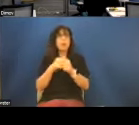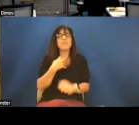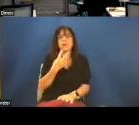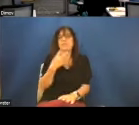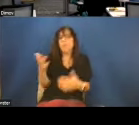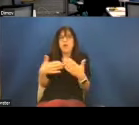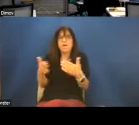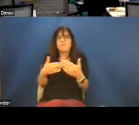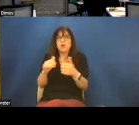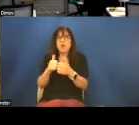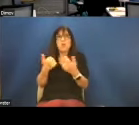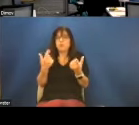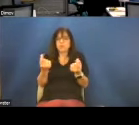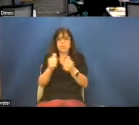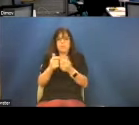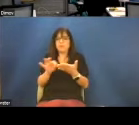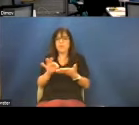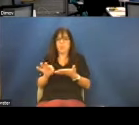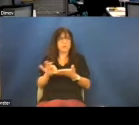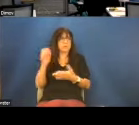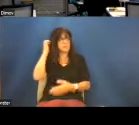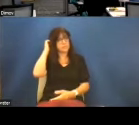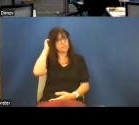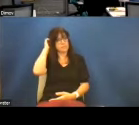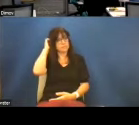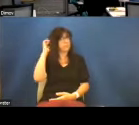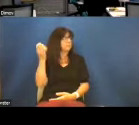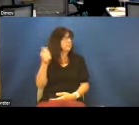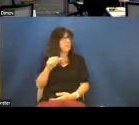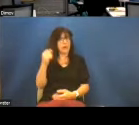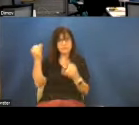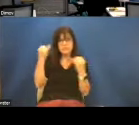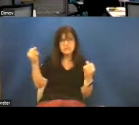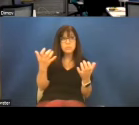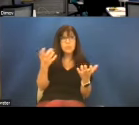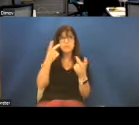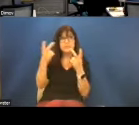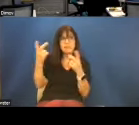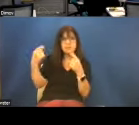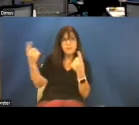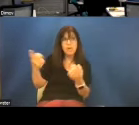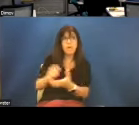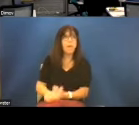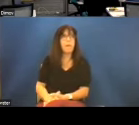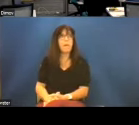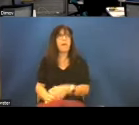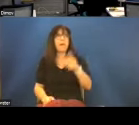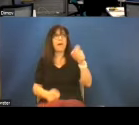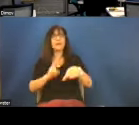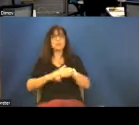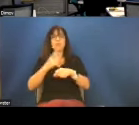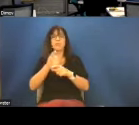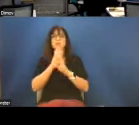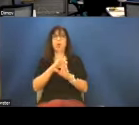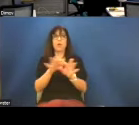whatever it is, what do we do with those scores? Any ideas on what you've seen? it's normed for